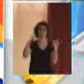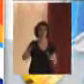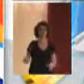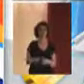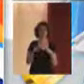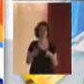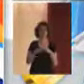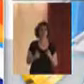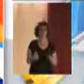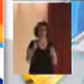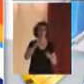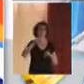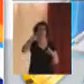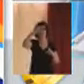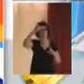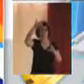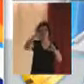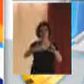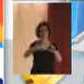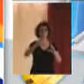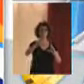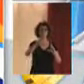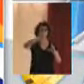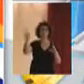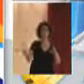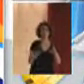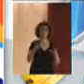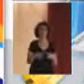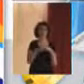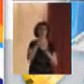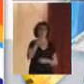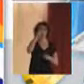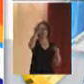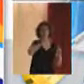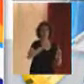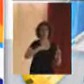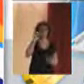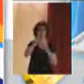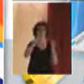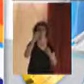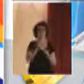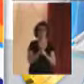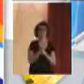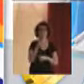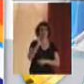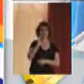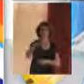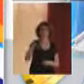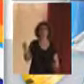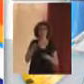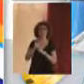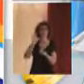This is the social part, which is the wall, where you have social basic activities, the